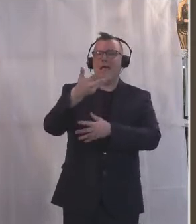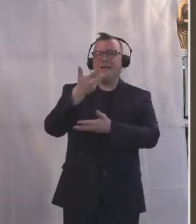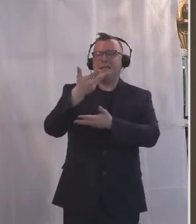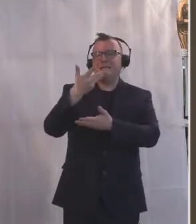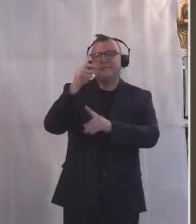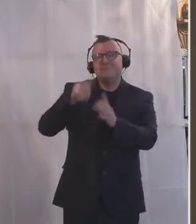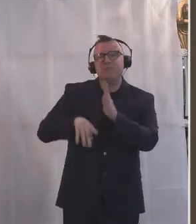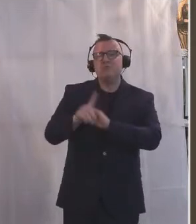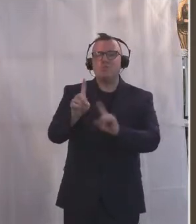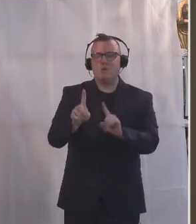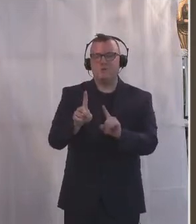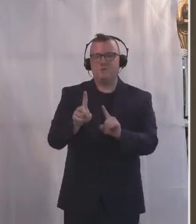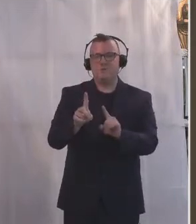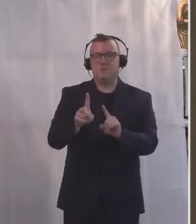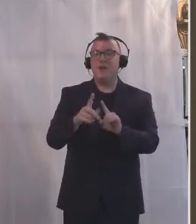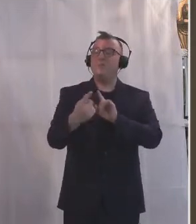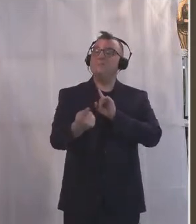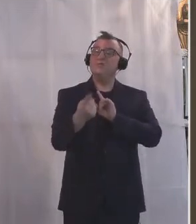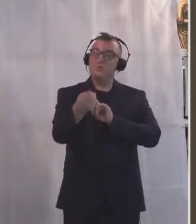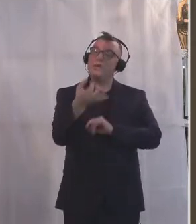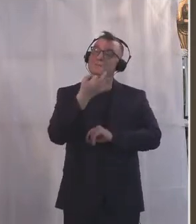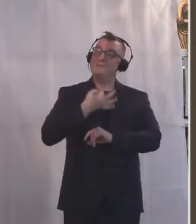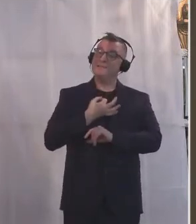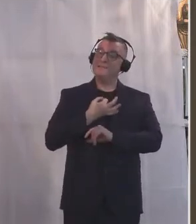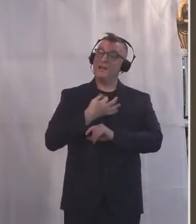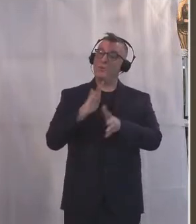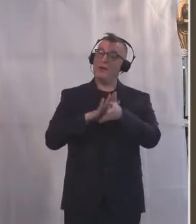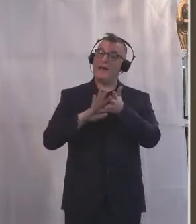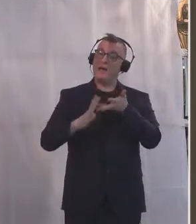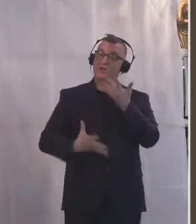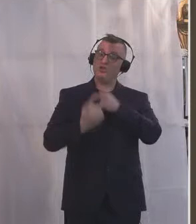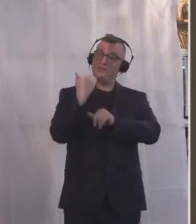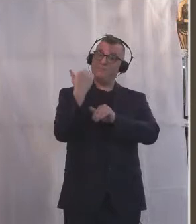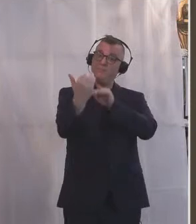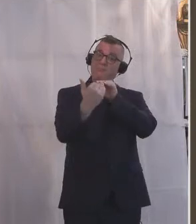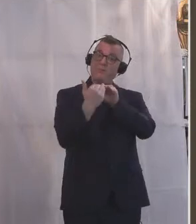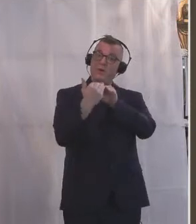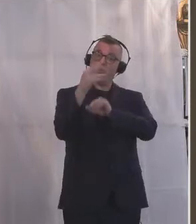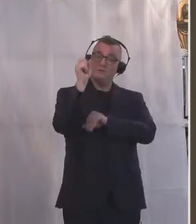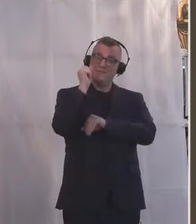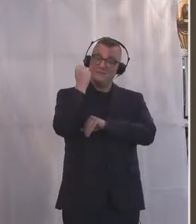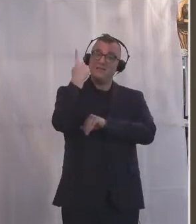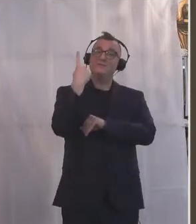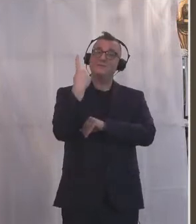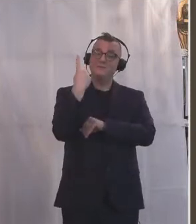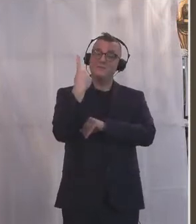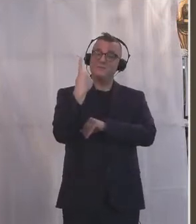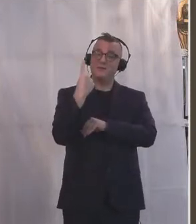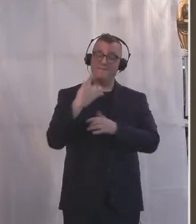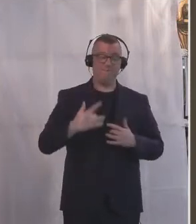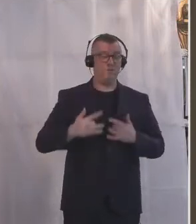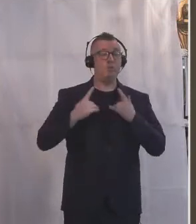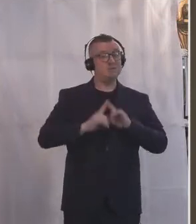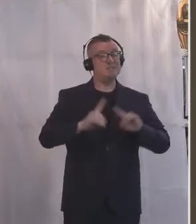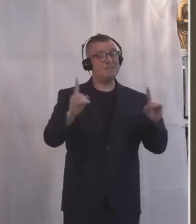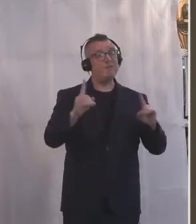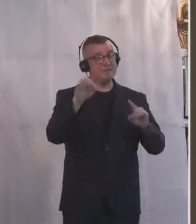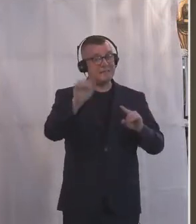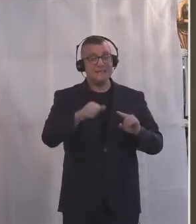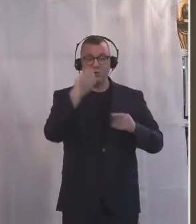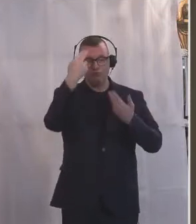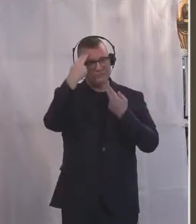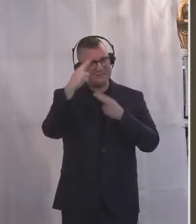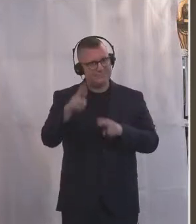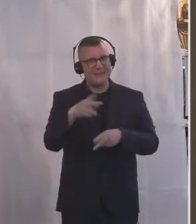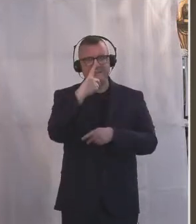what I think it's like to be in my shoes. And we can understand each other's shoes. And we can respect each other's shoes. And a